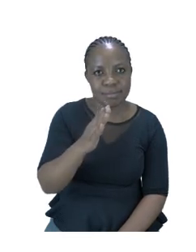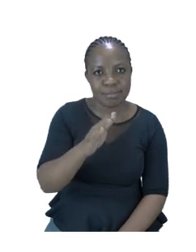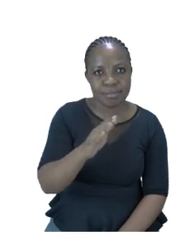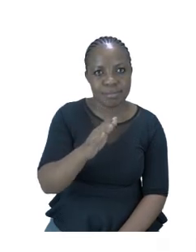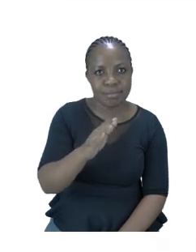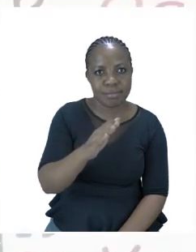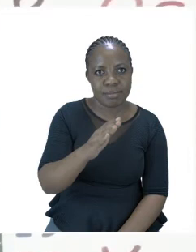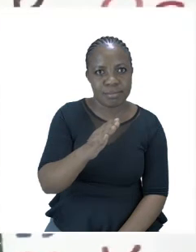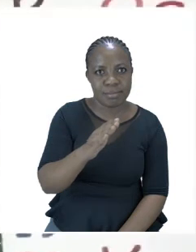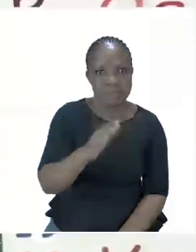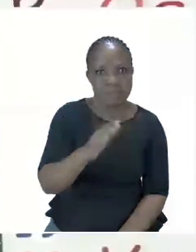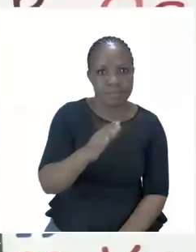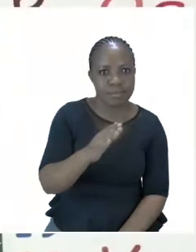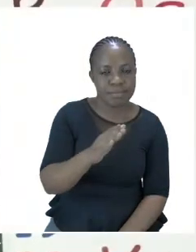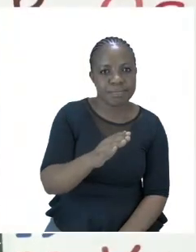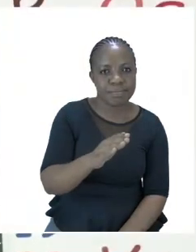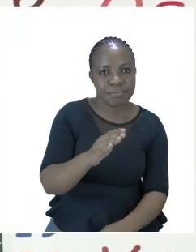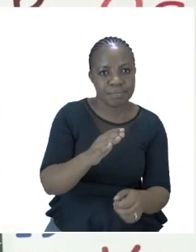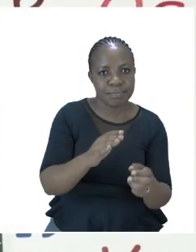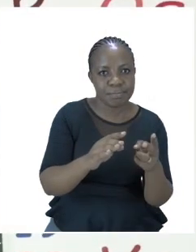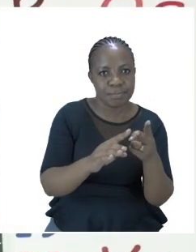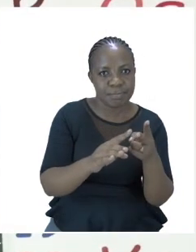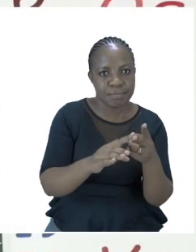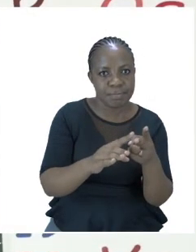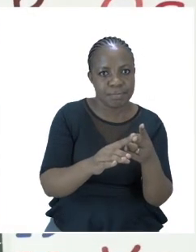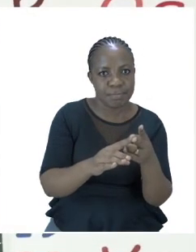and. And.